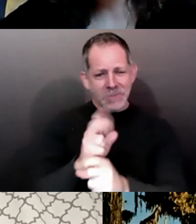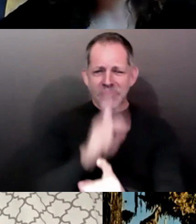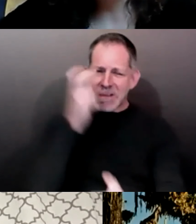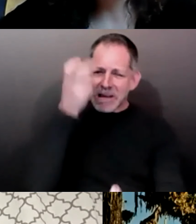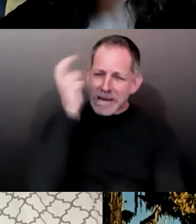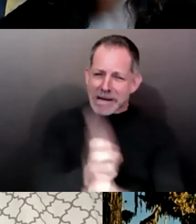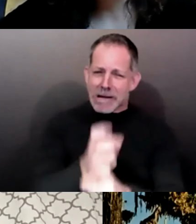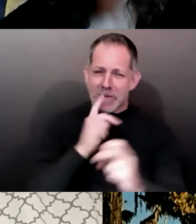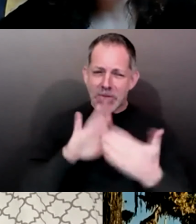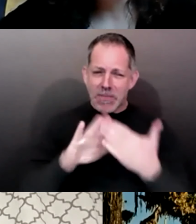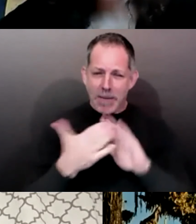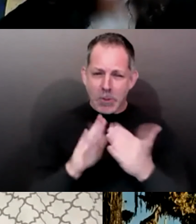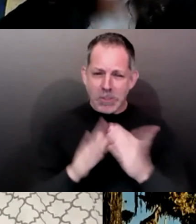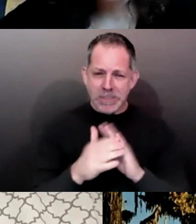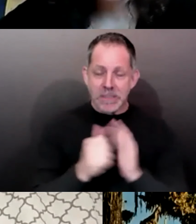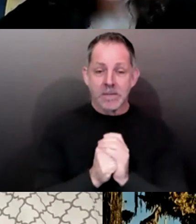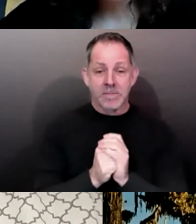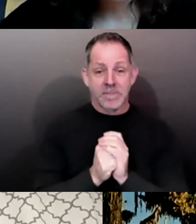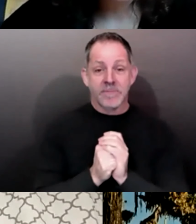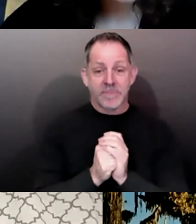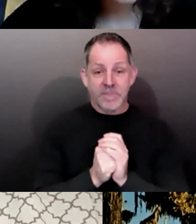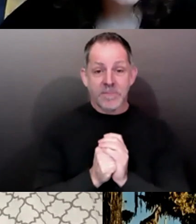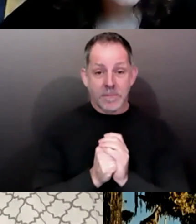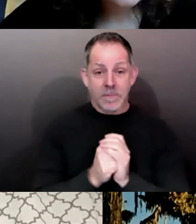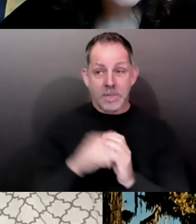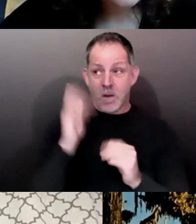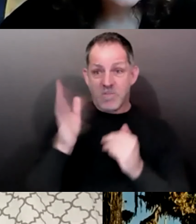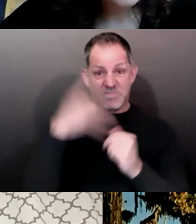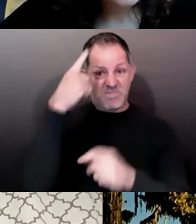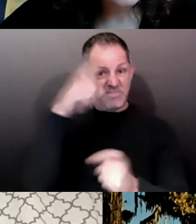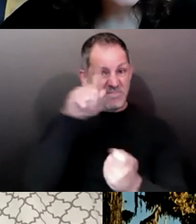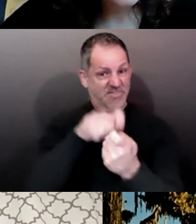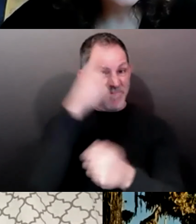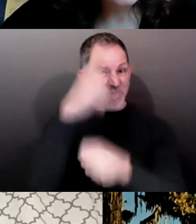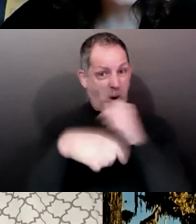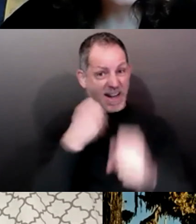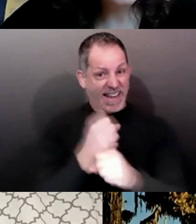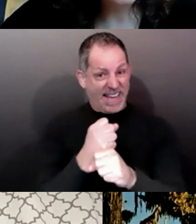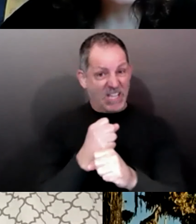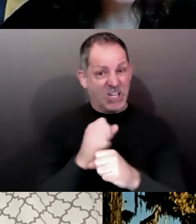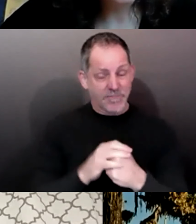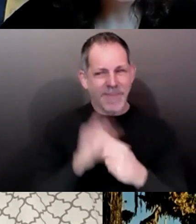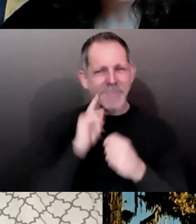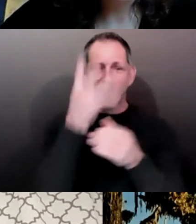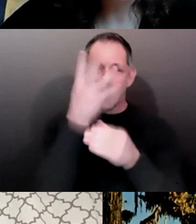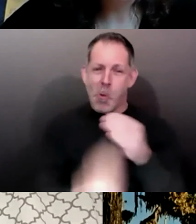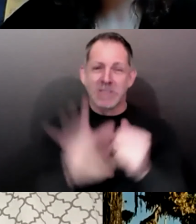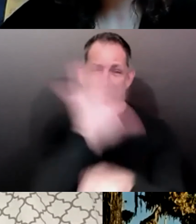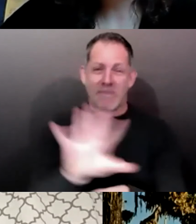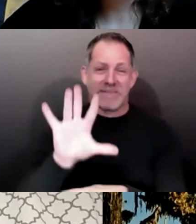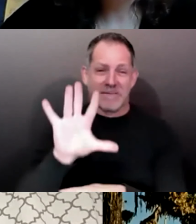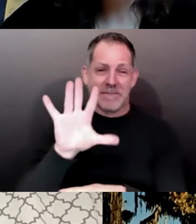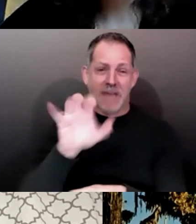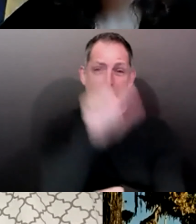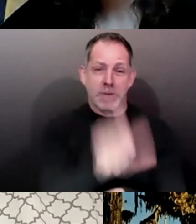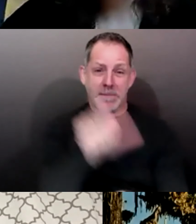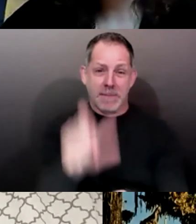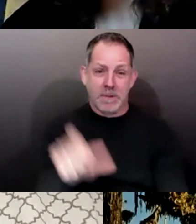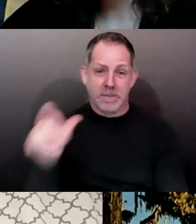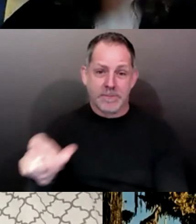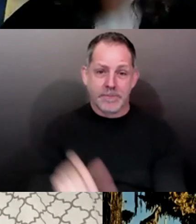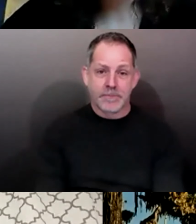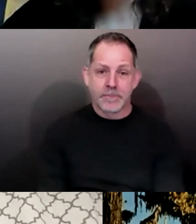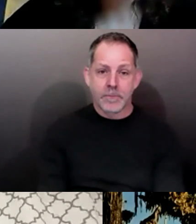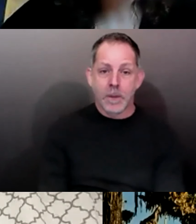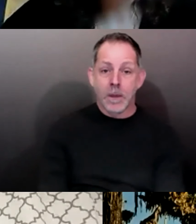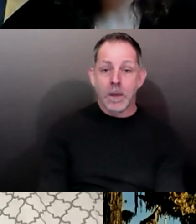of Snohomish County to the virus and have had 30,000 that have gotten ill with the virus. So I know